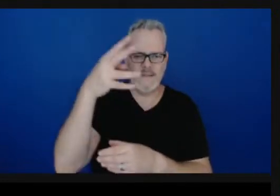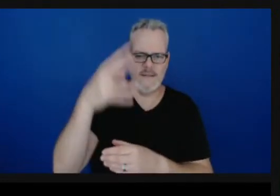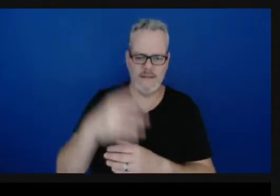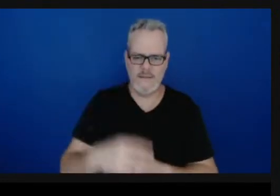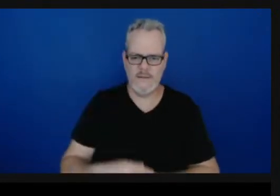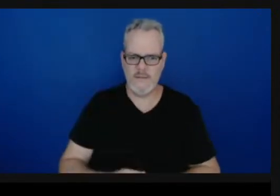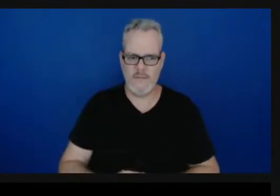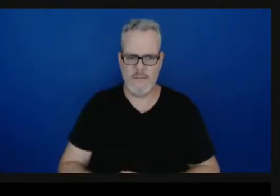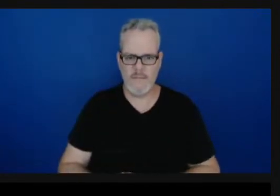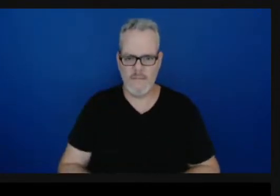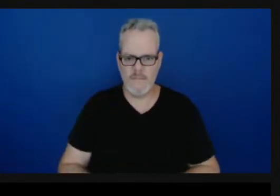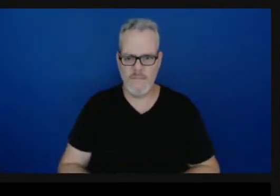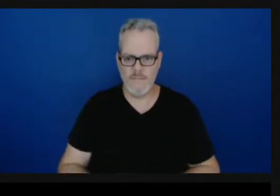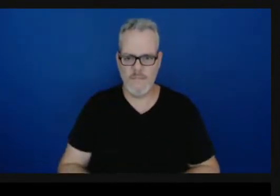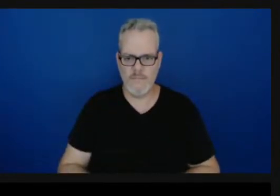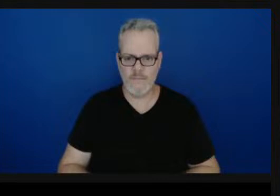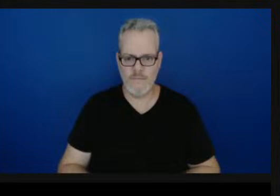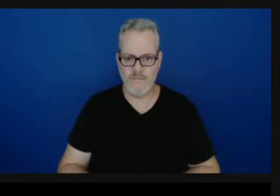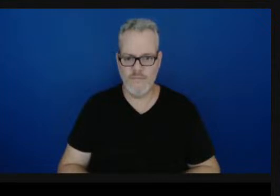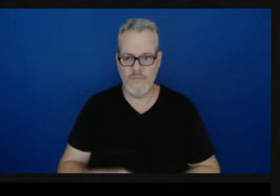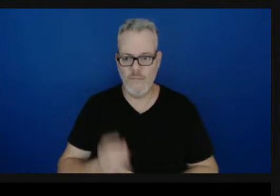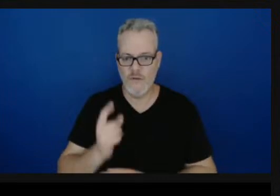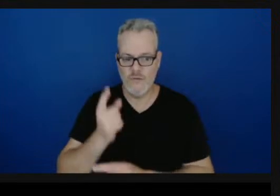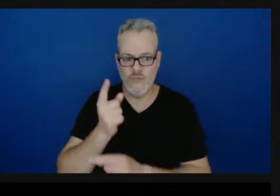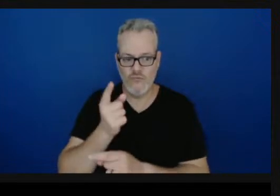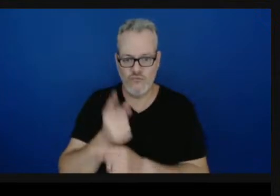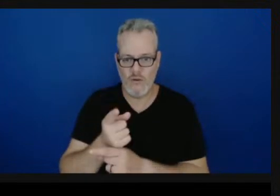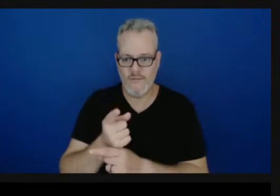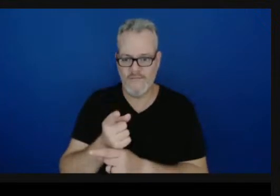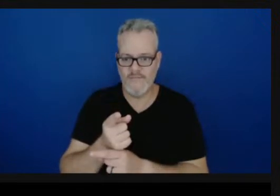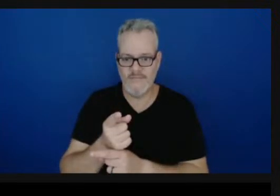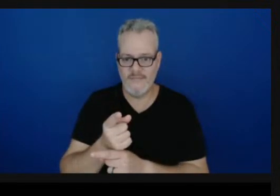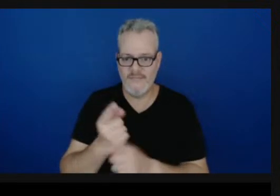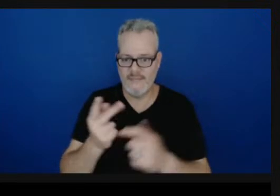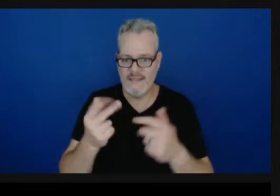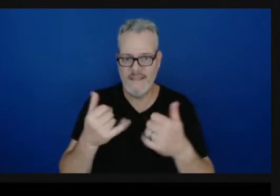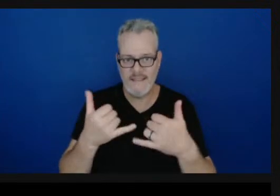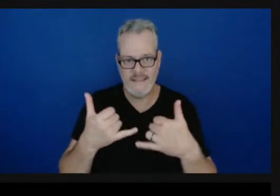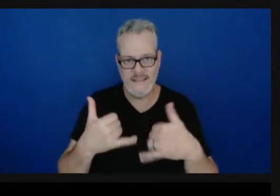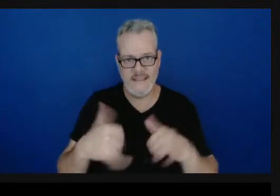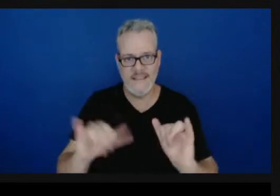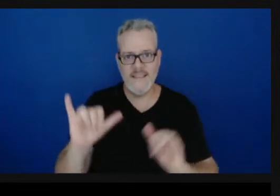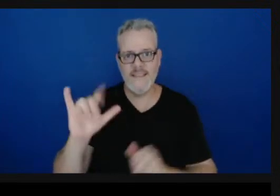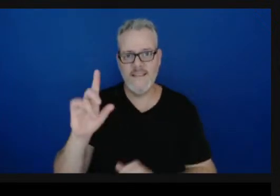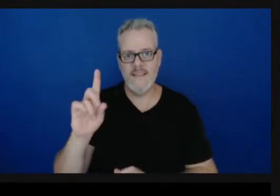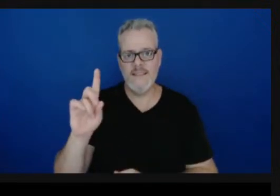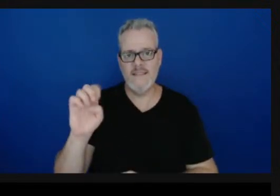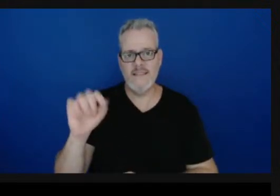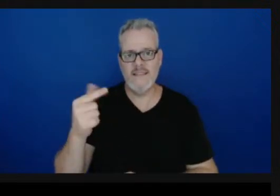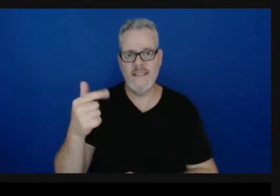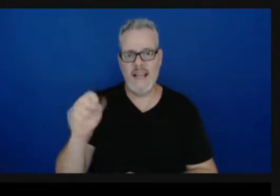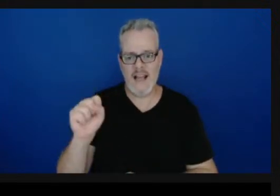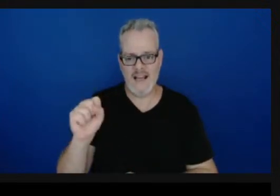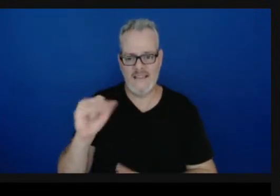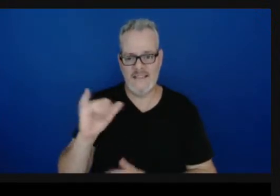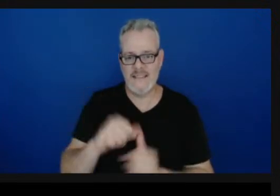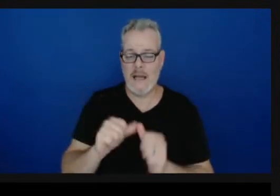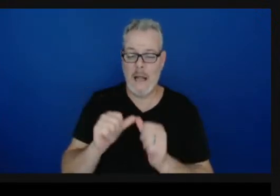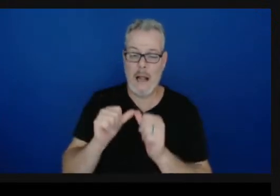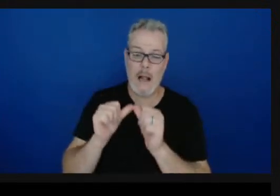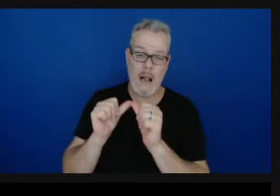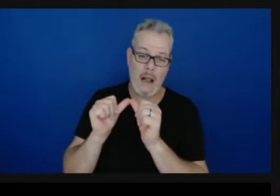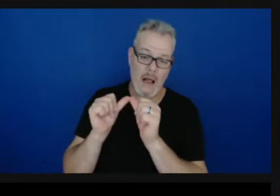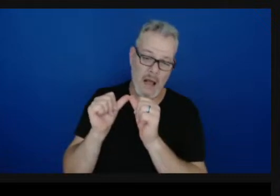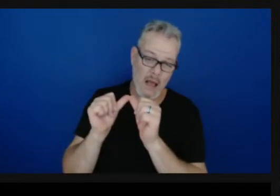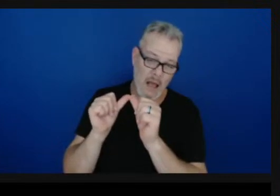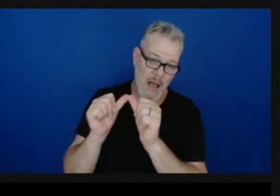Yeah, so yeah, absolutely. Yeah, it can steam or degas for a while. I mean, it sounds like the gas emissions are very, very, very